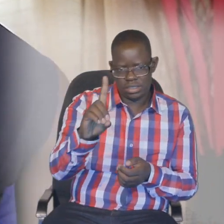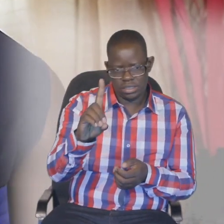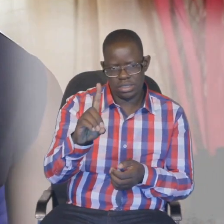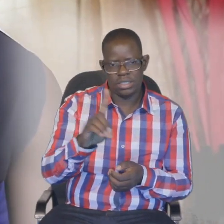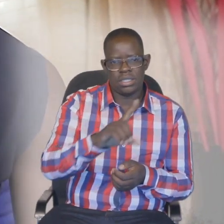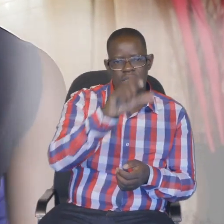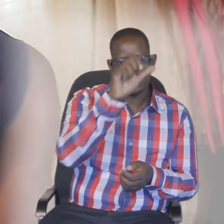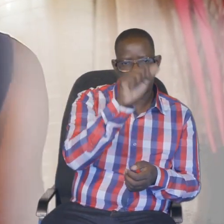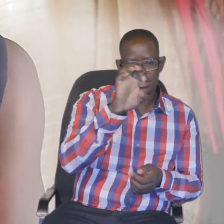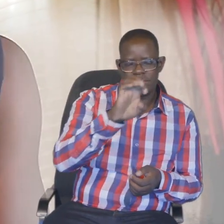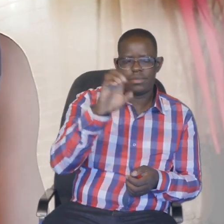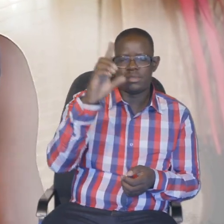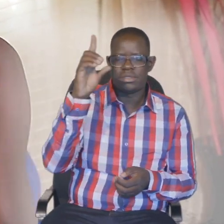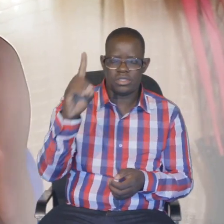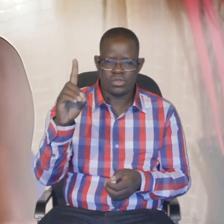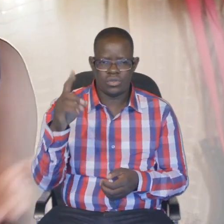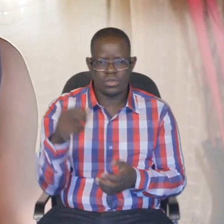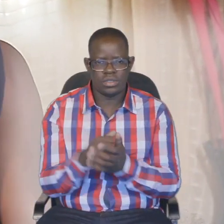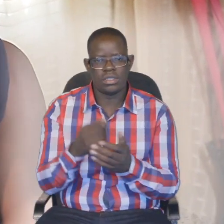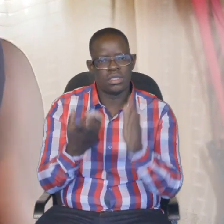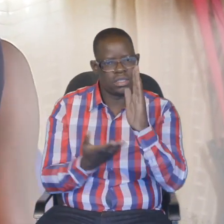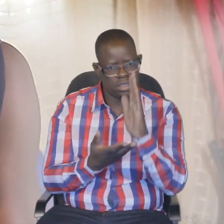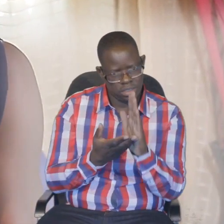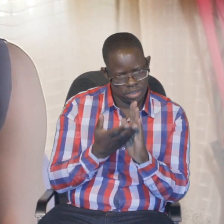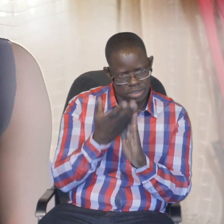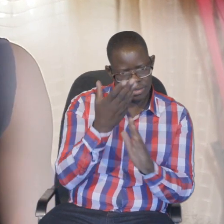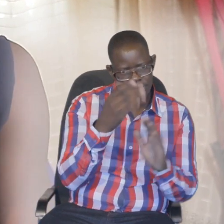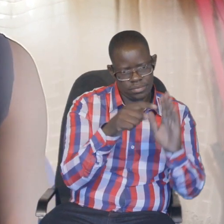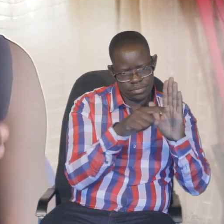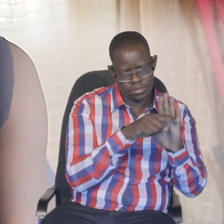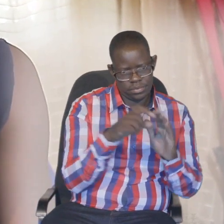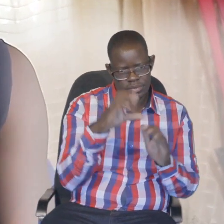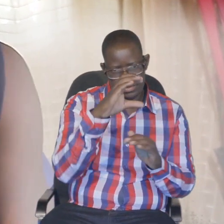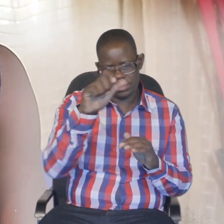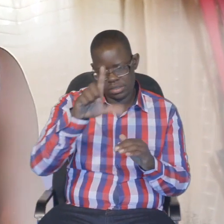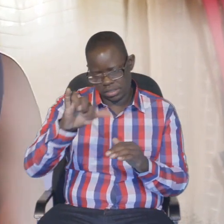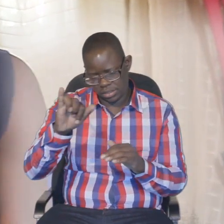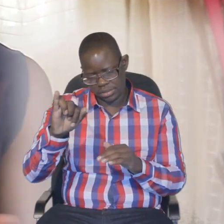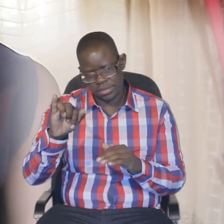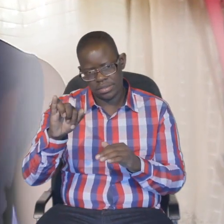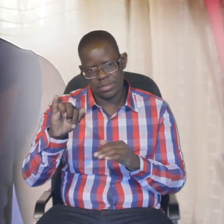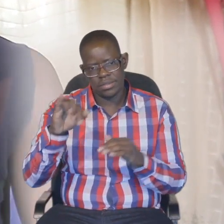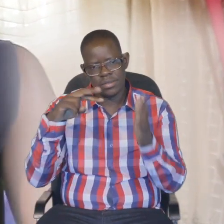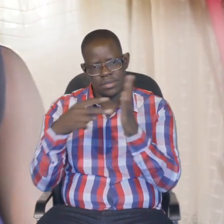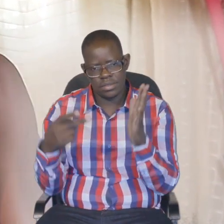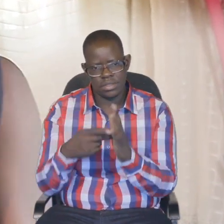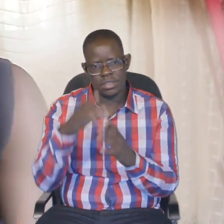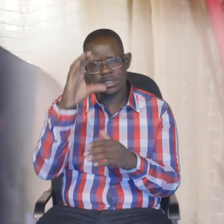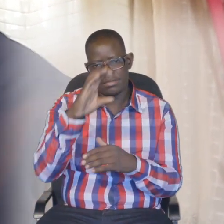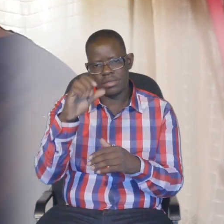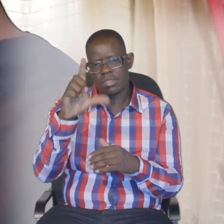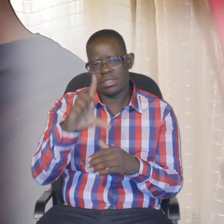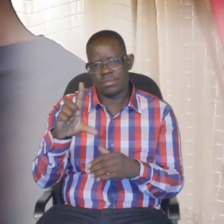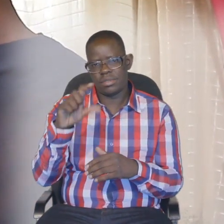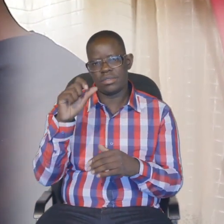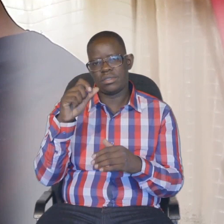the assets, expenses, and drawings, will obviously increase on the debit side, while the CLI, which stands for capital,